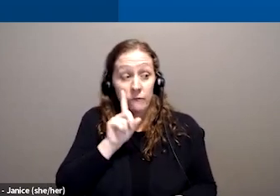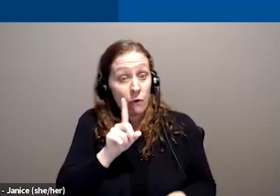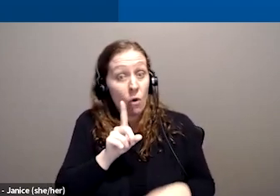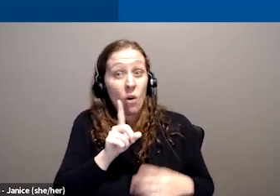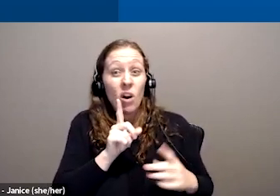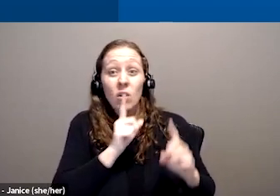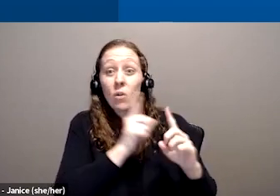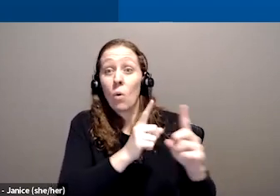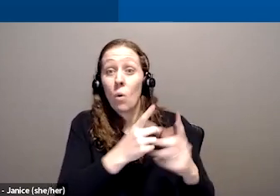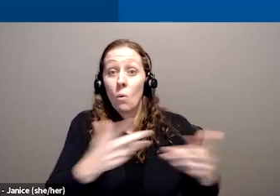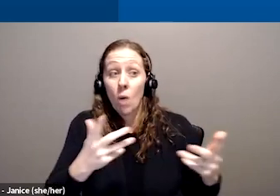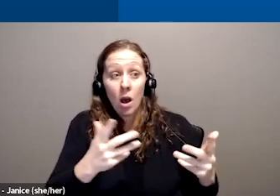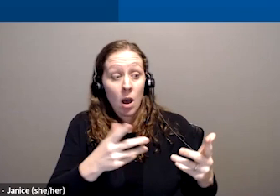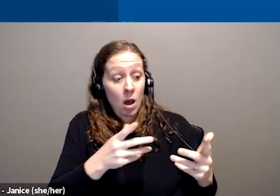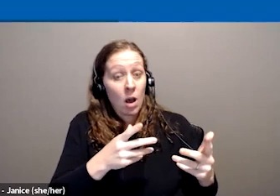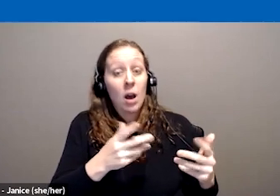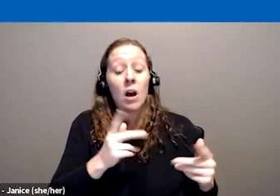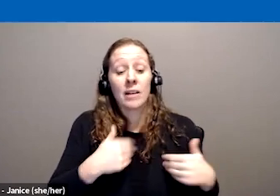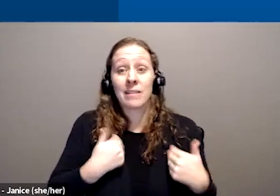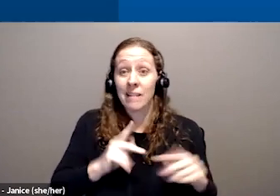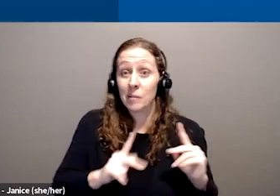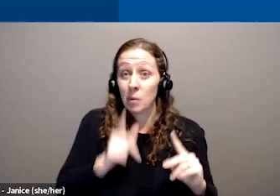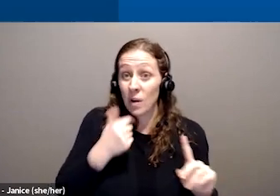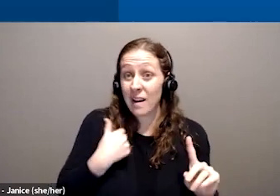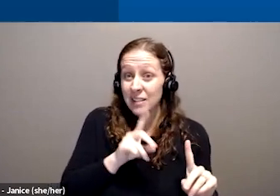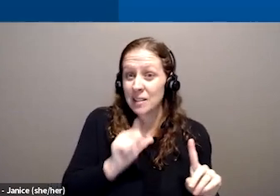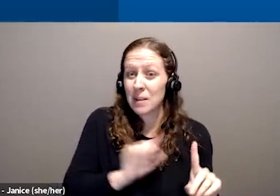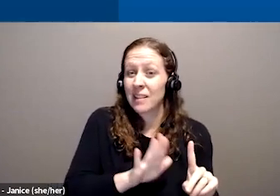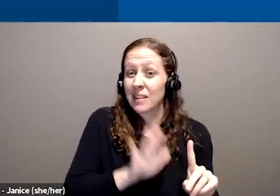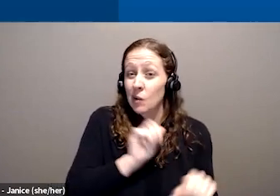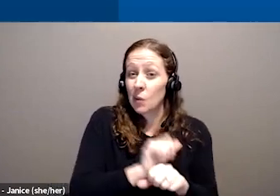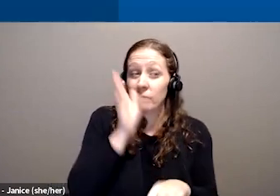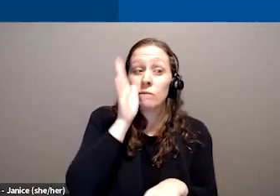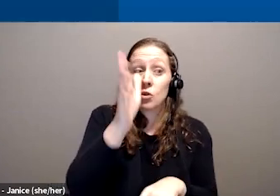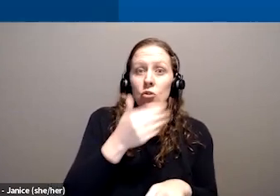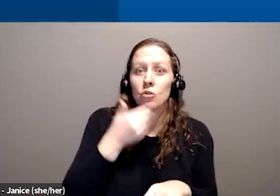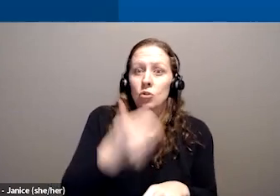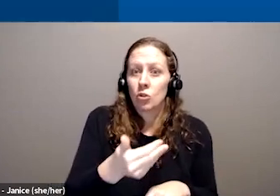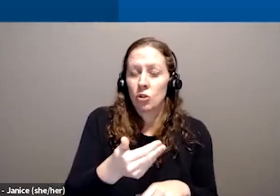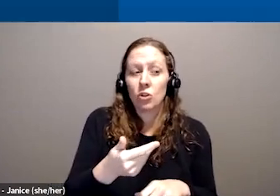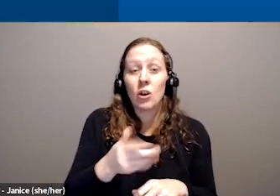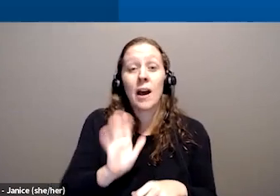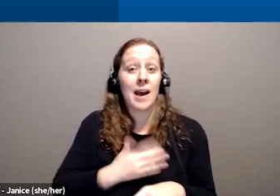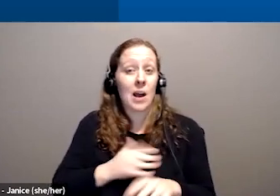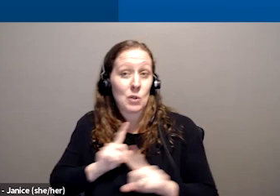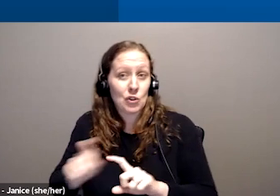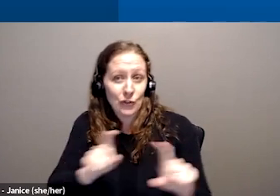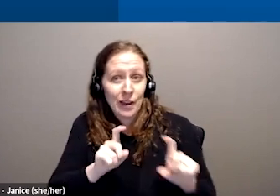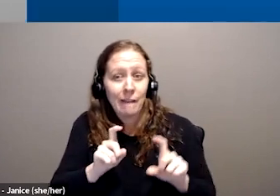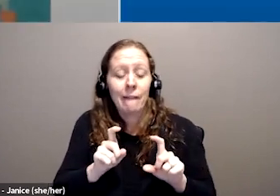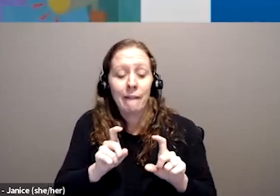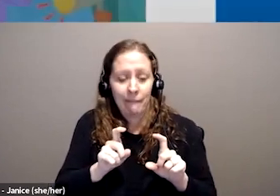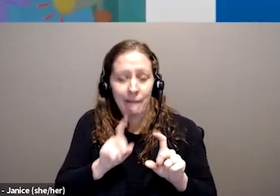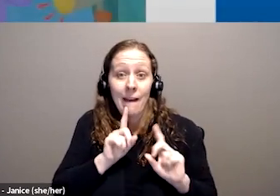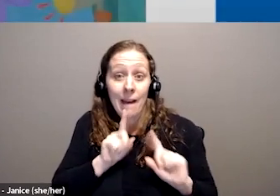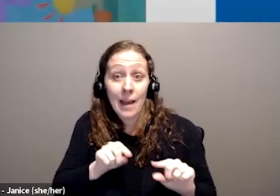disabilities in the future of work? Make your vote in our survey. To learn more about our